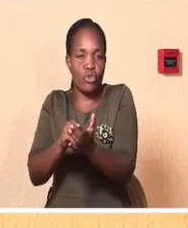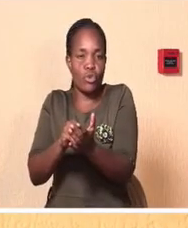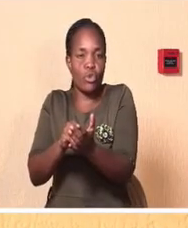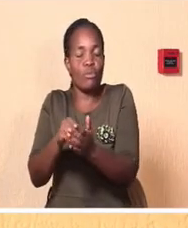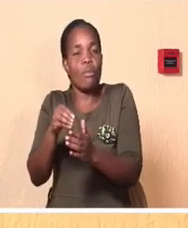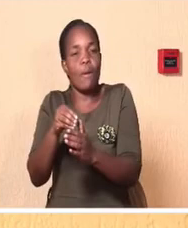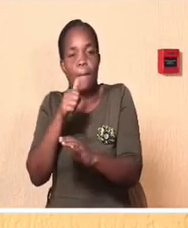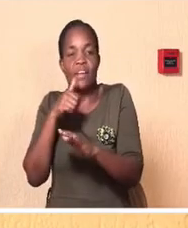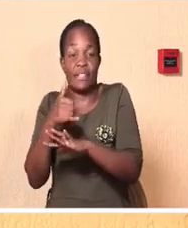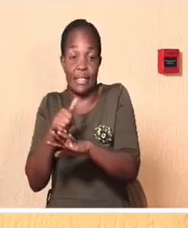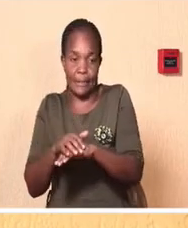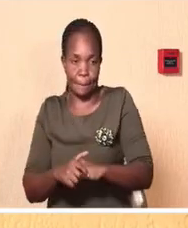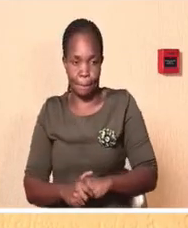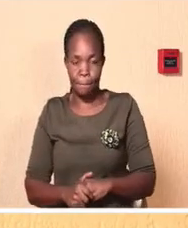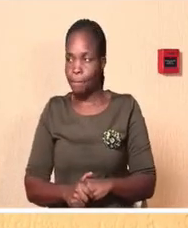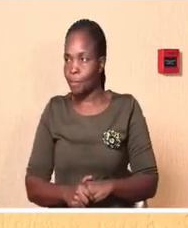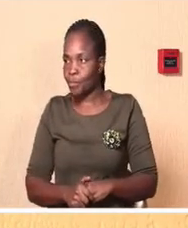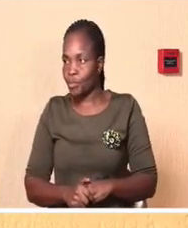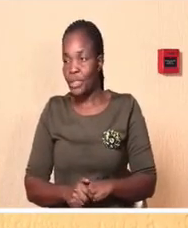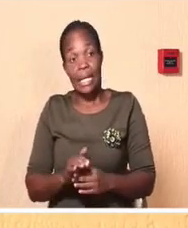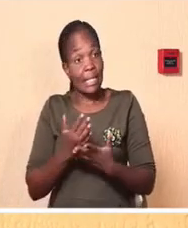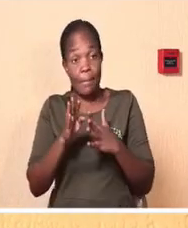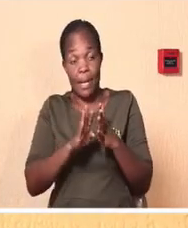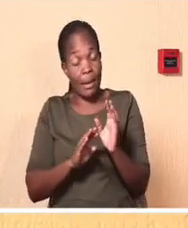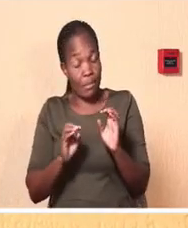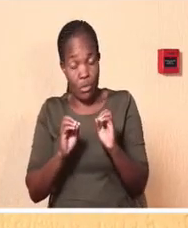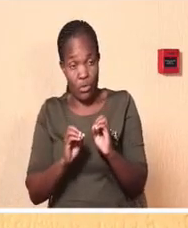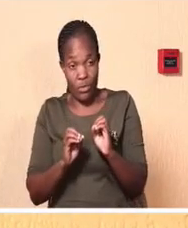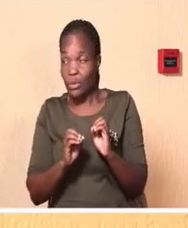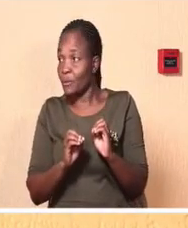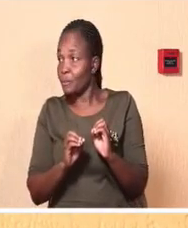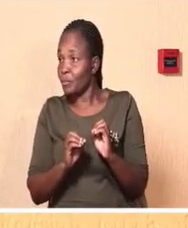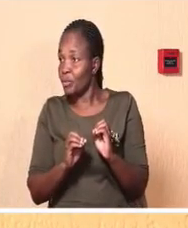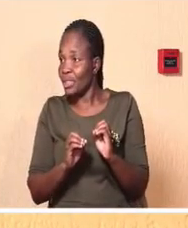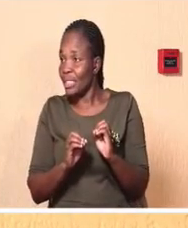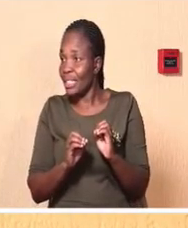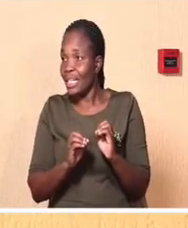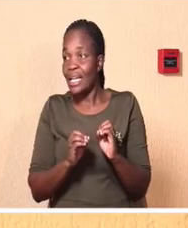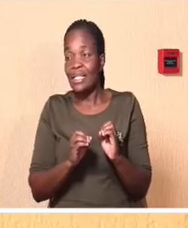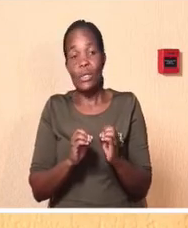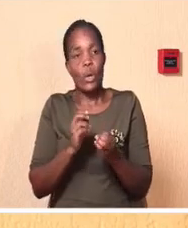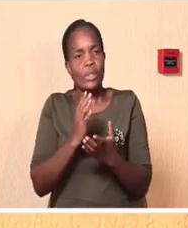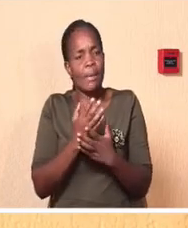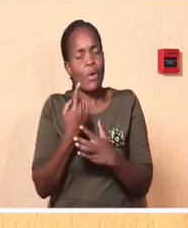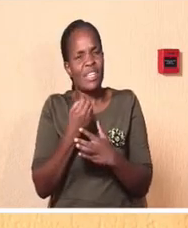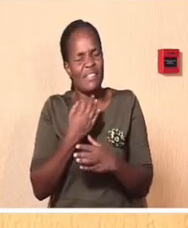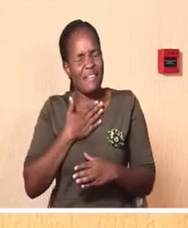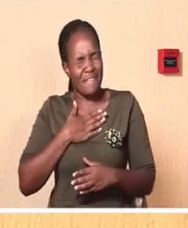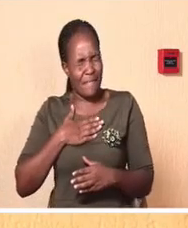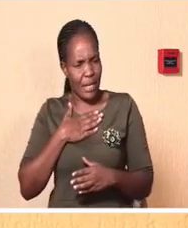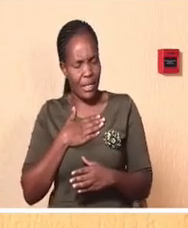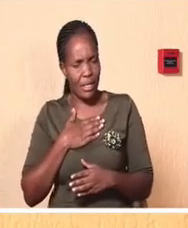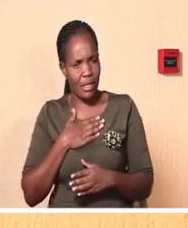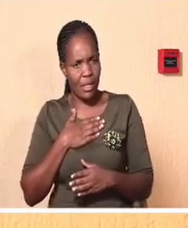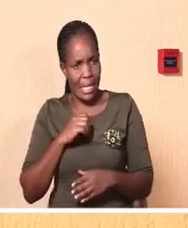don't have to be tested for COVID-19. It's only when they fit the case definition that then the